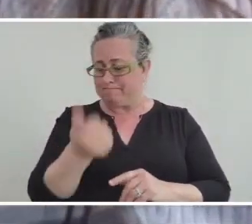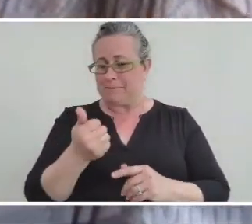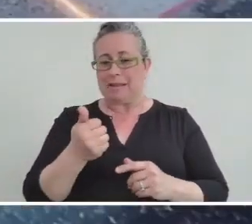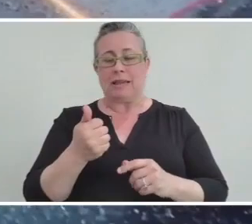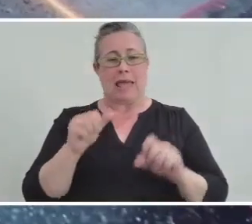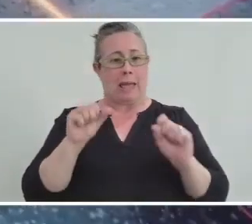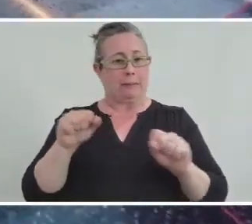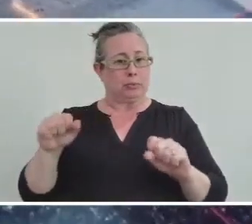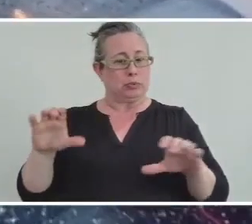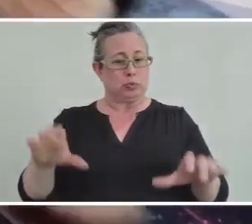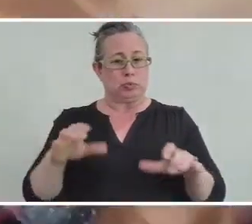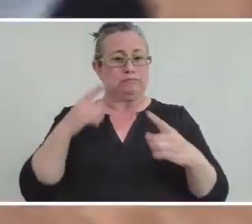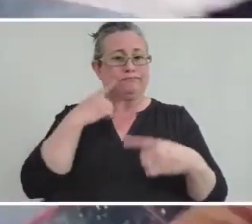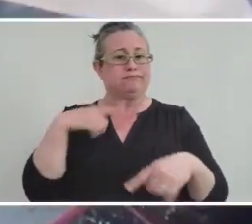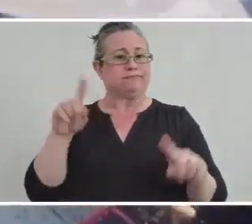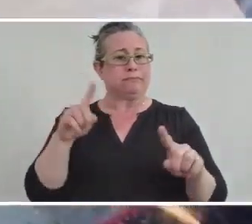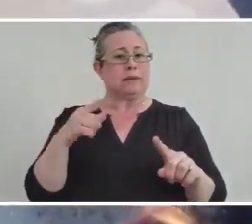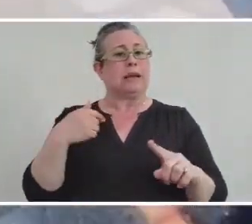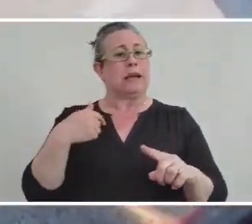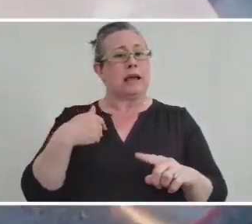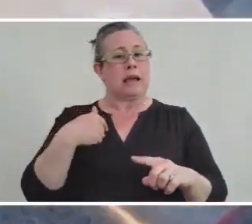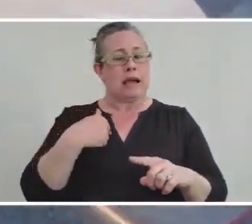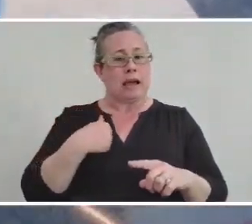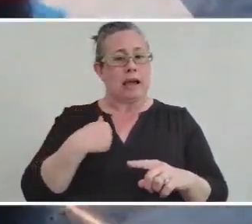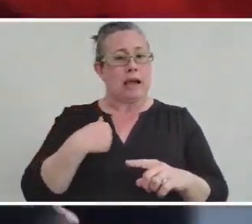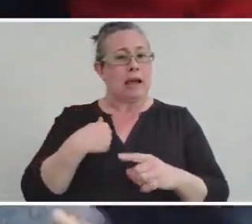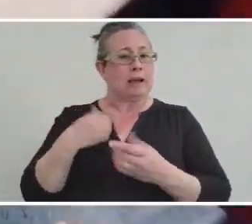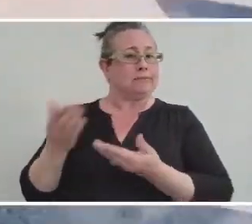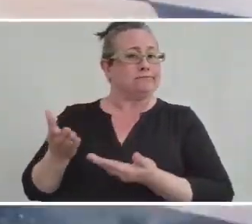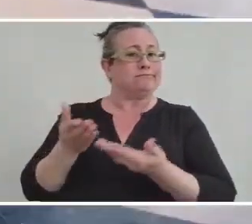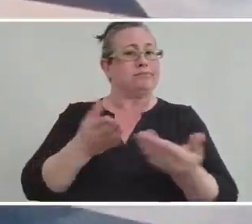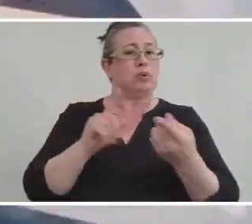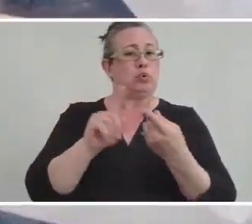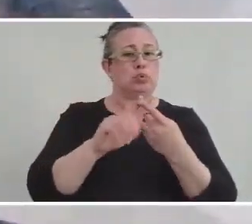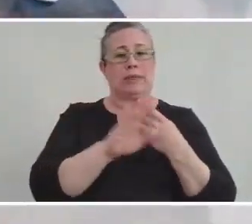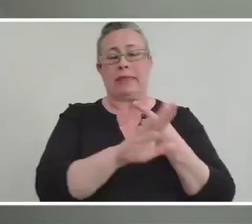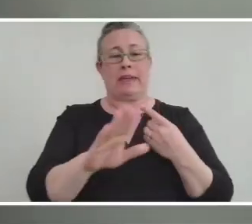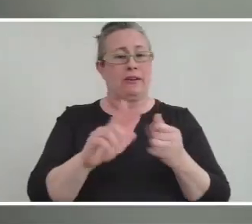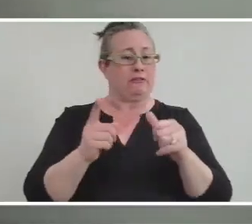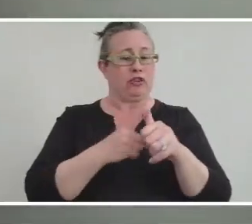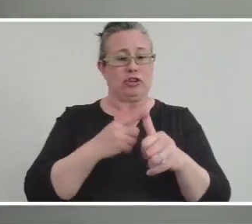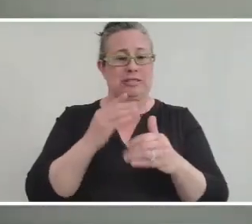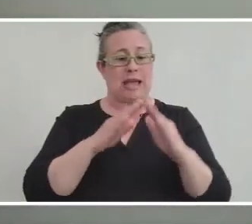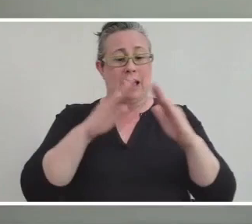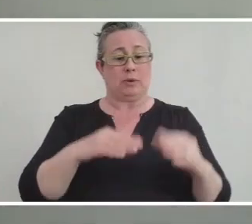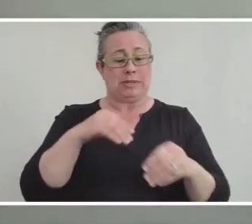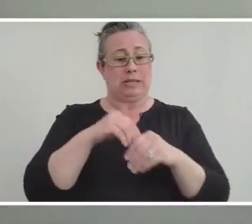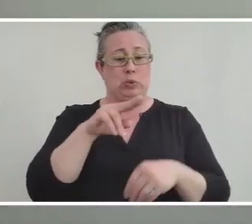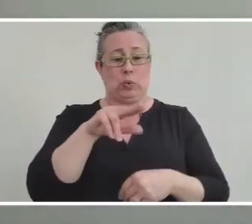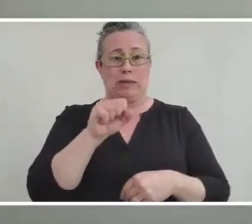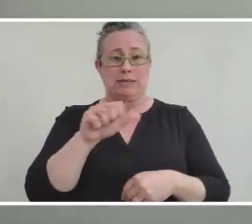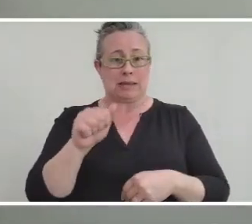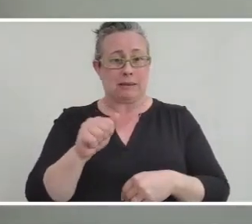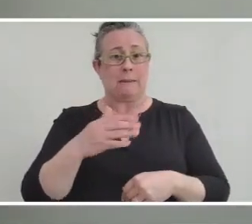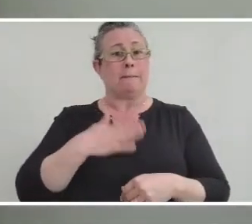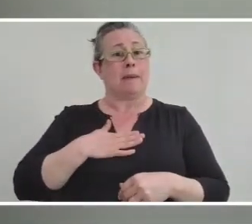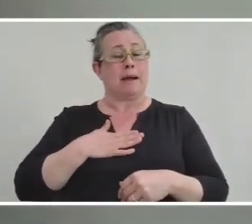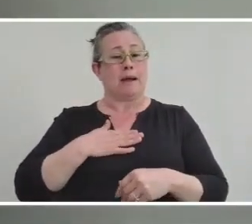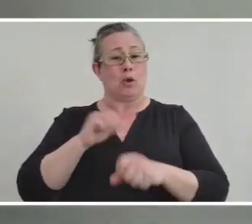meets people at the airport and takes them to the first housing in the United States. My work teaches me how to